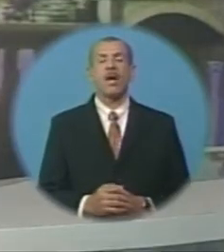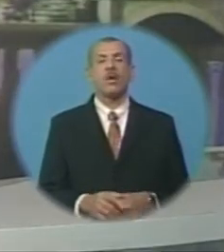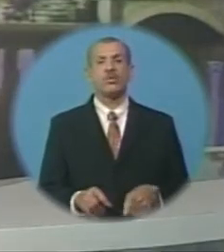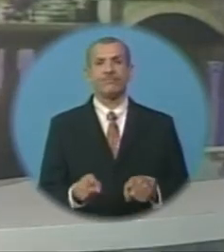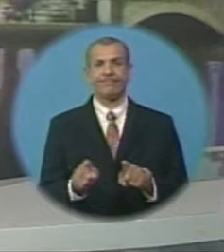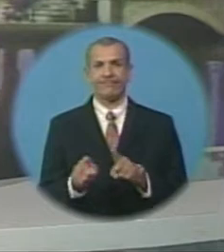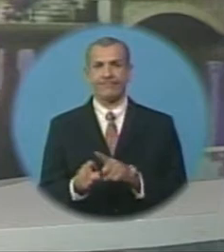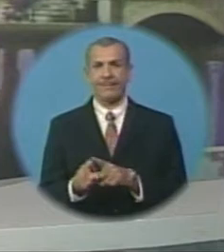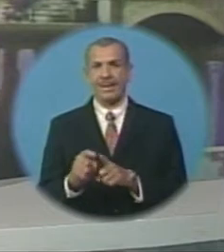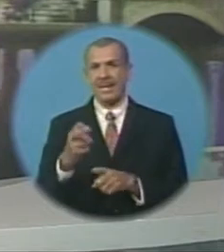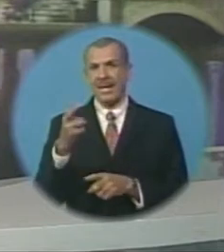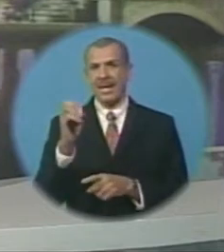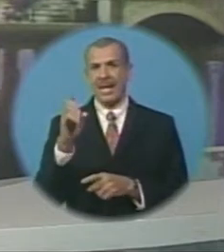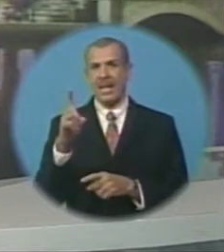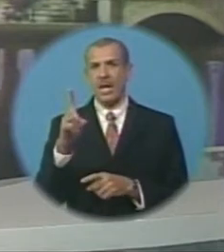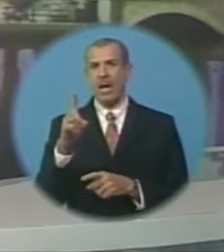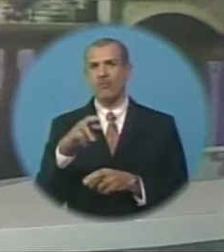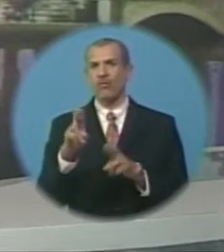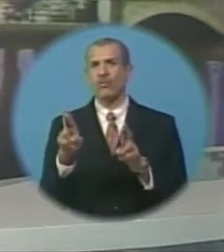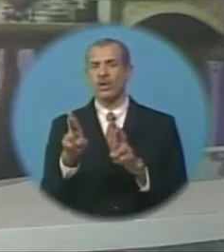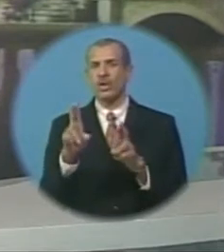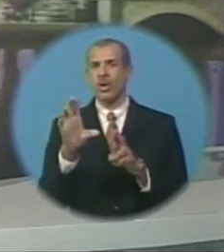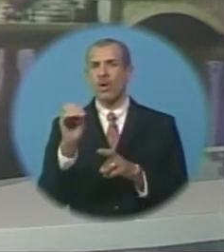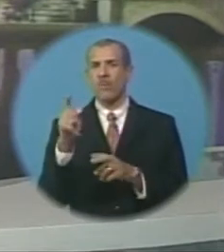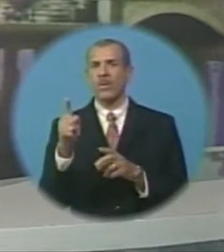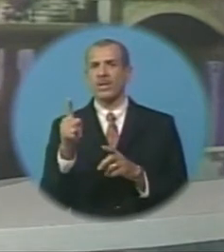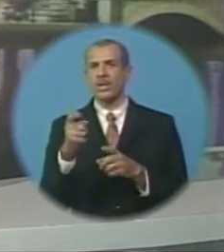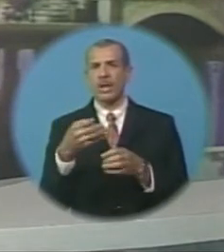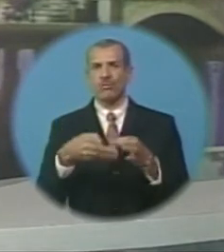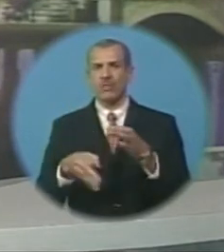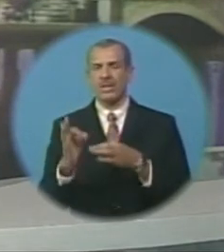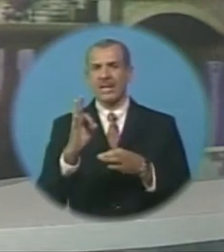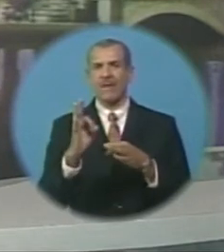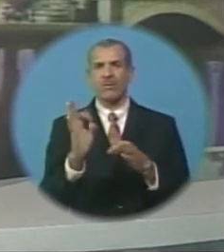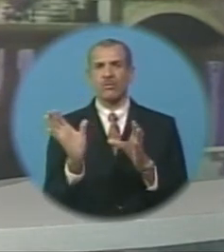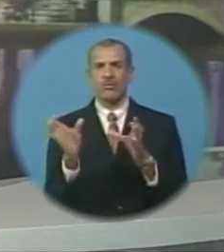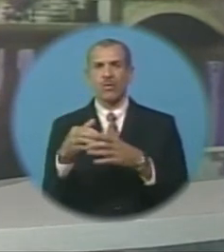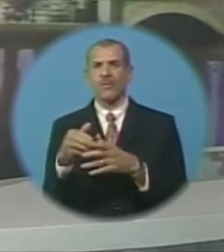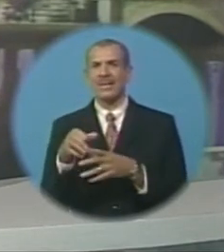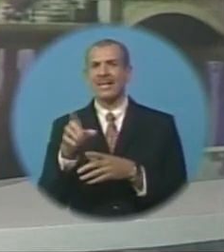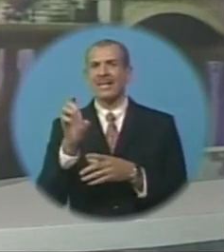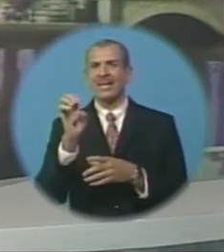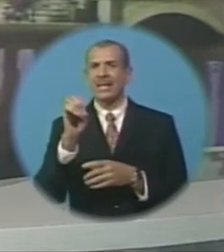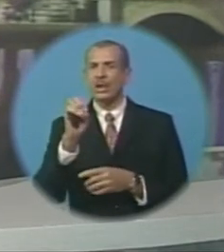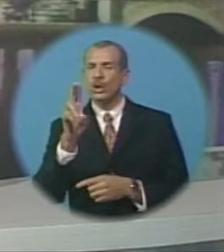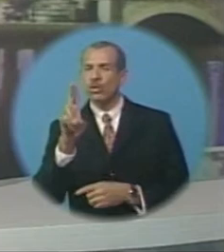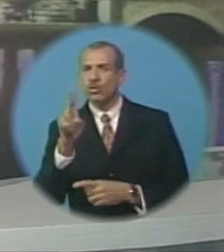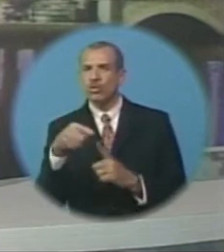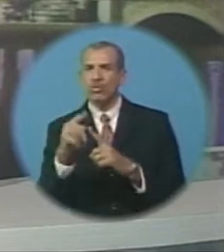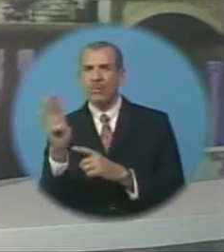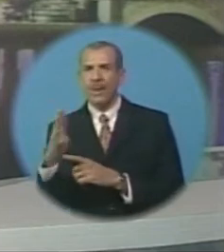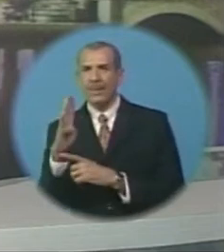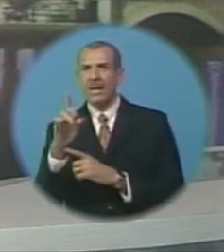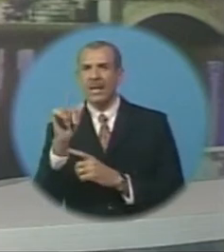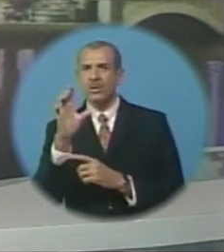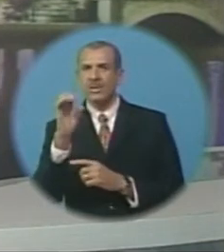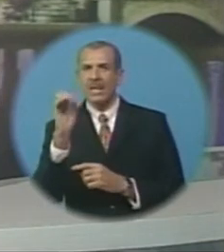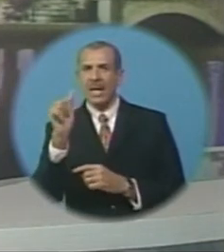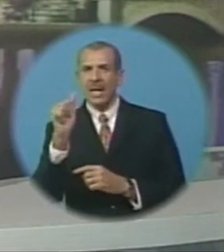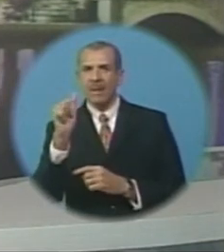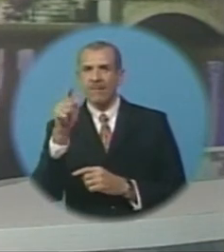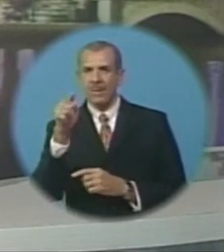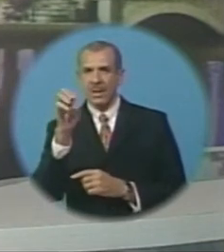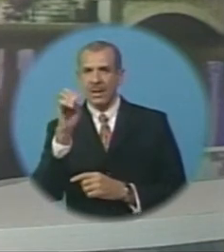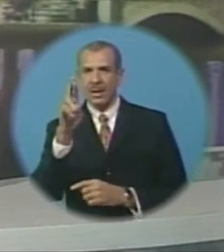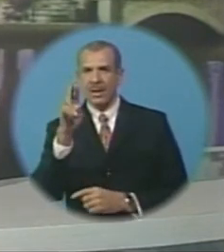Meantime, head of the Regional Cooperation and Trade Section of the Delegation of the EU to Barbados, Luca